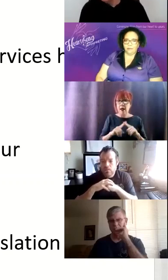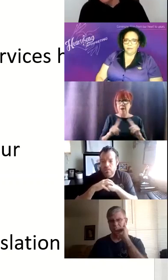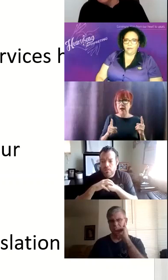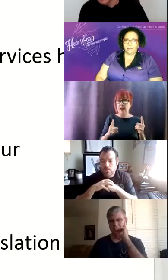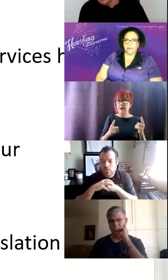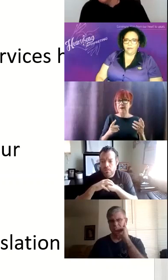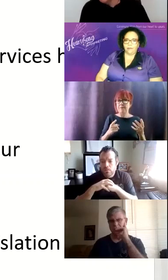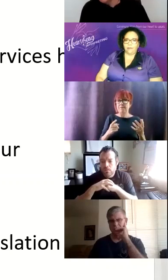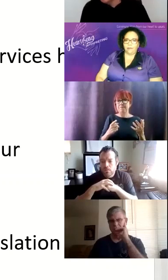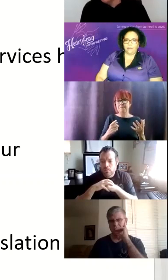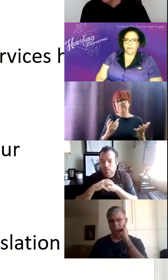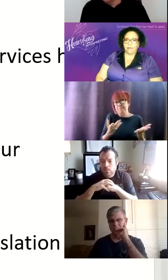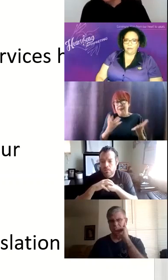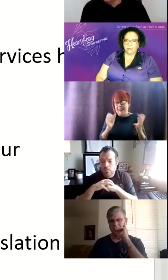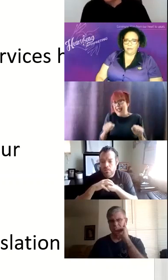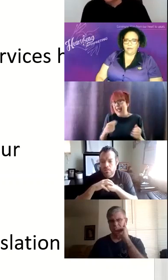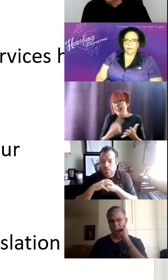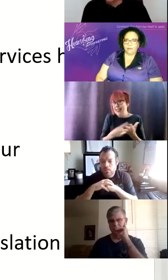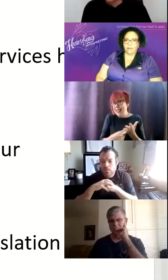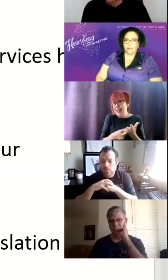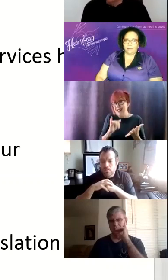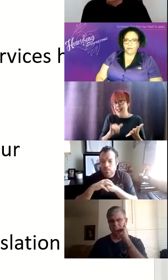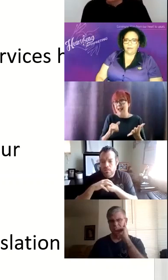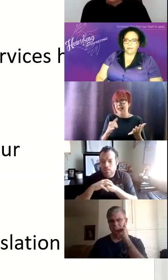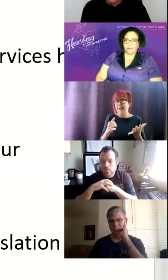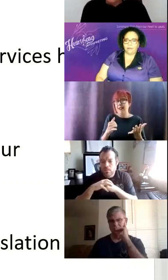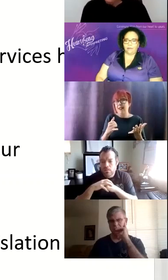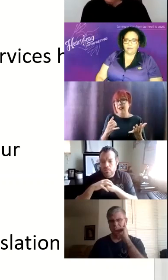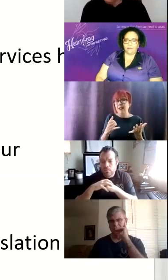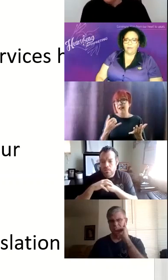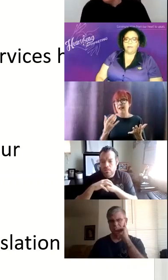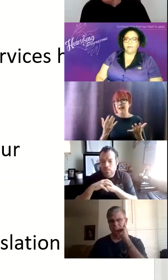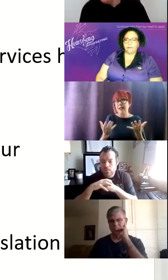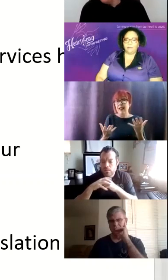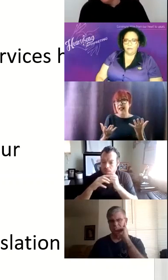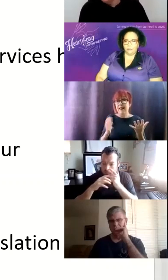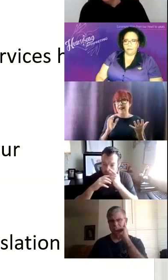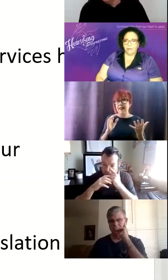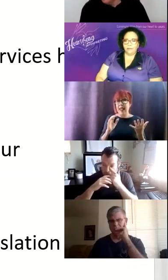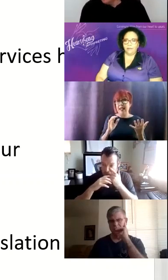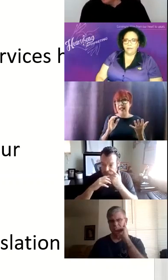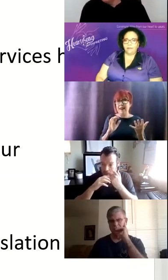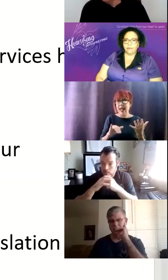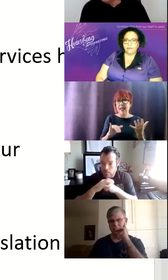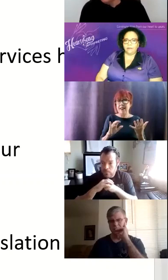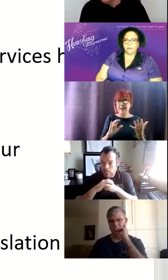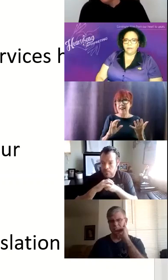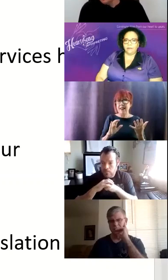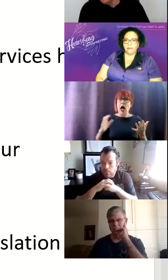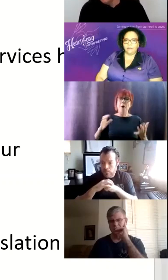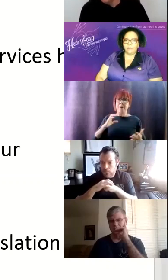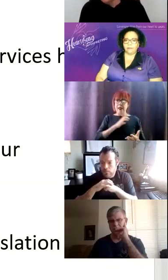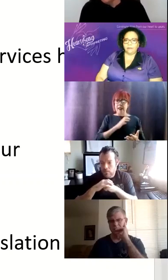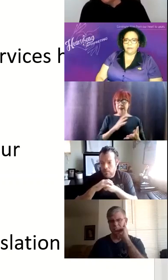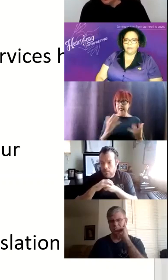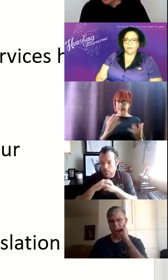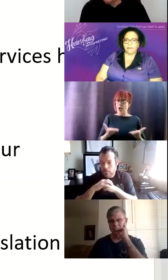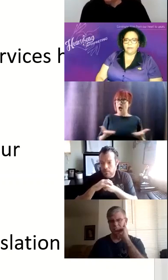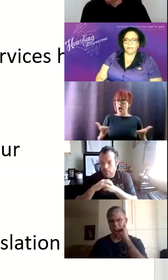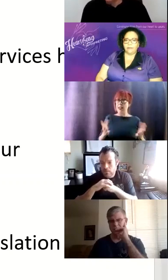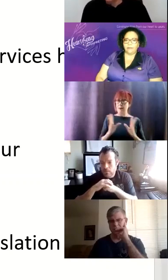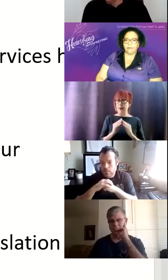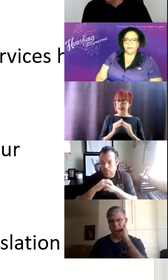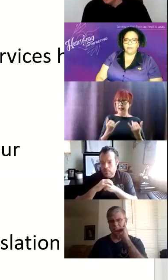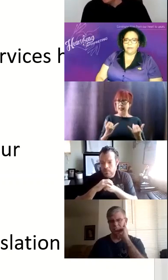still discuss. And that's also part of this, the committee that we meet today, you know, allows me to